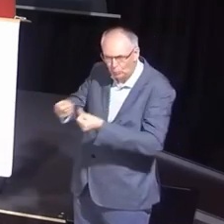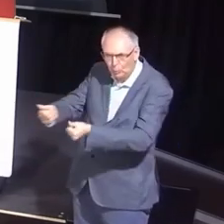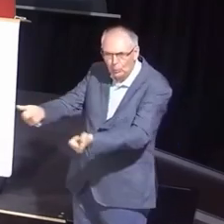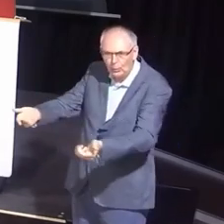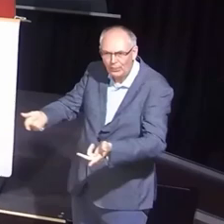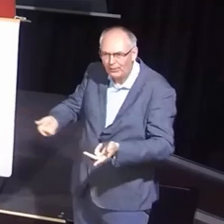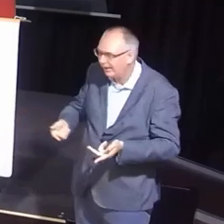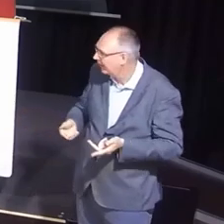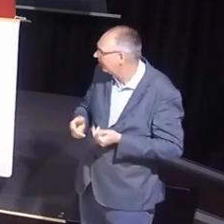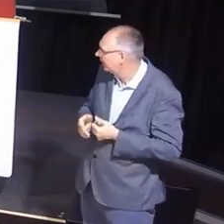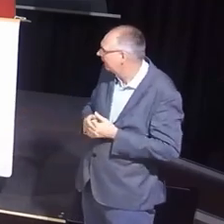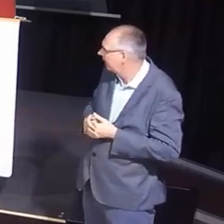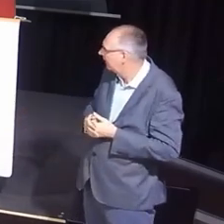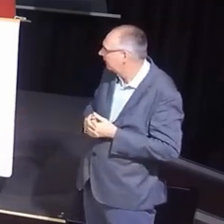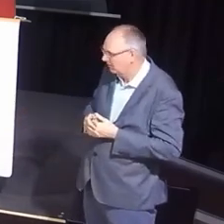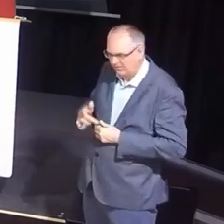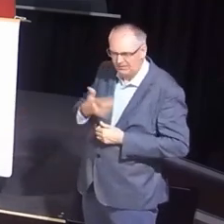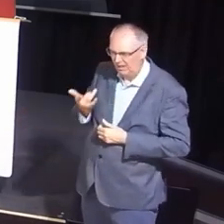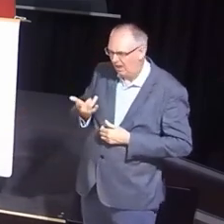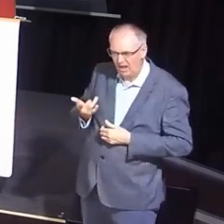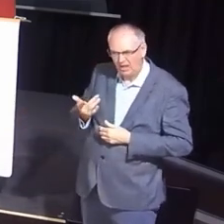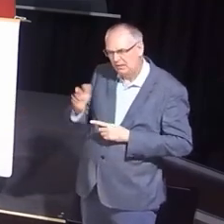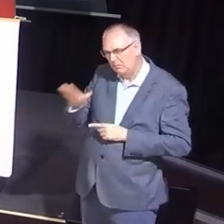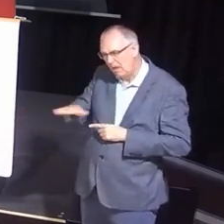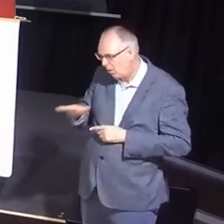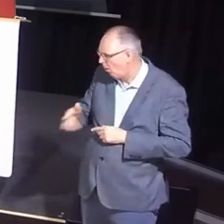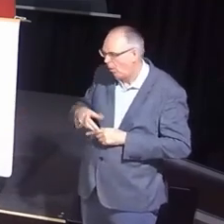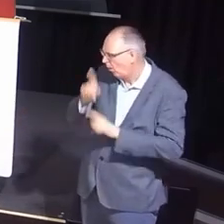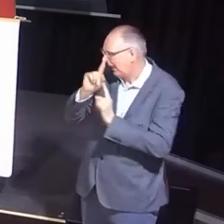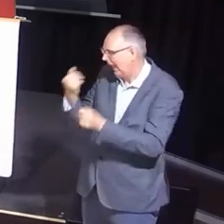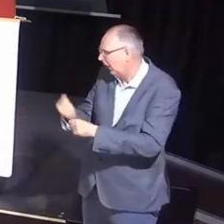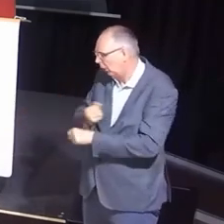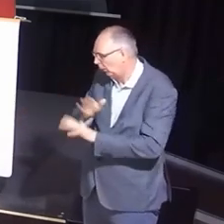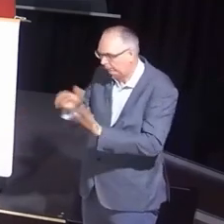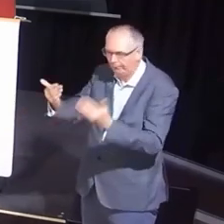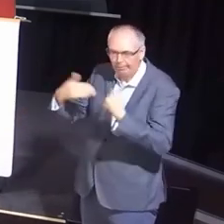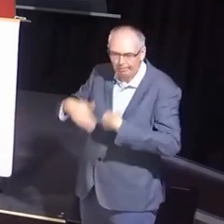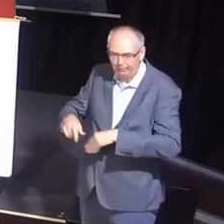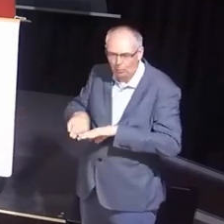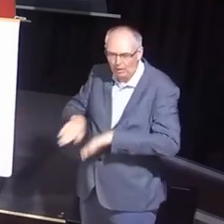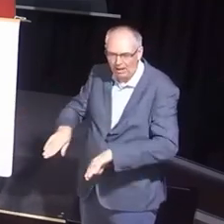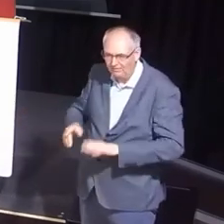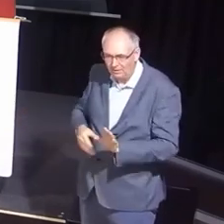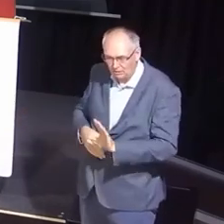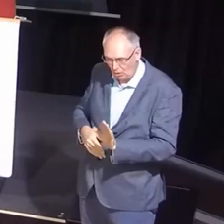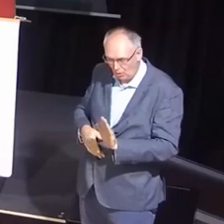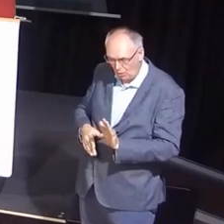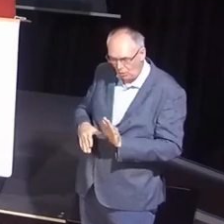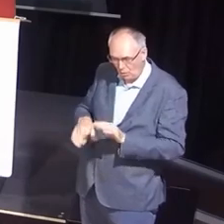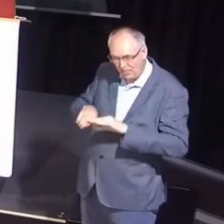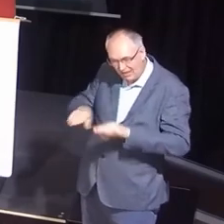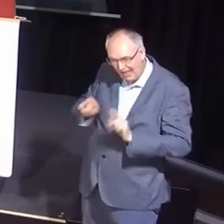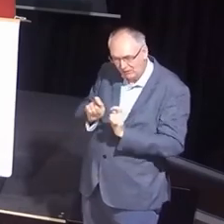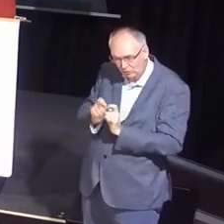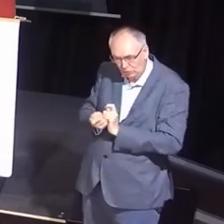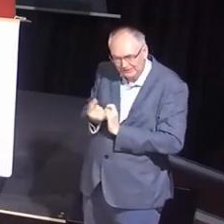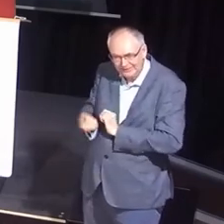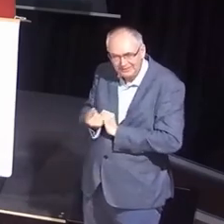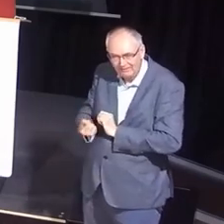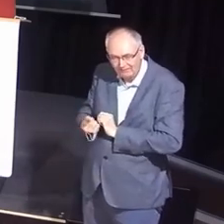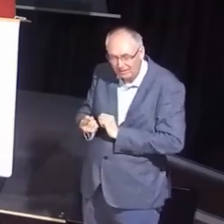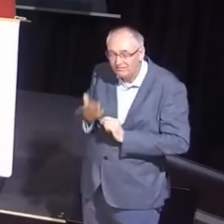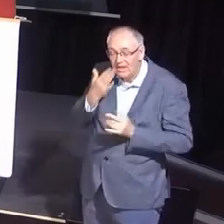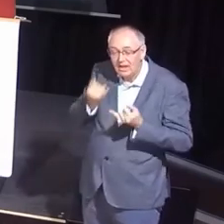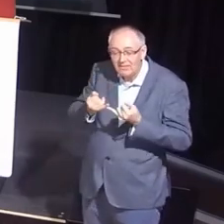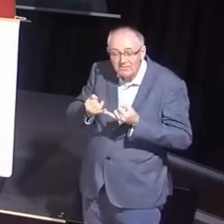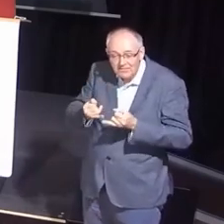seamless. And it didn't make you feel patronized or like you were failing. It just adjusted as you failed,